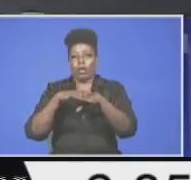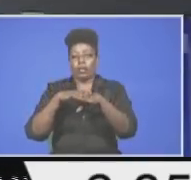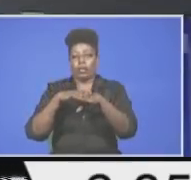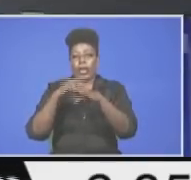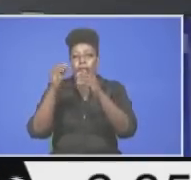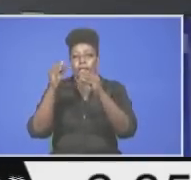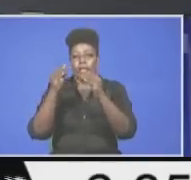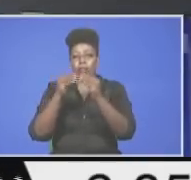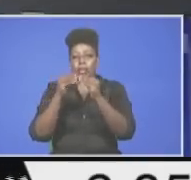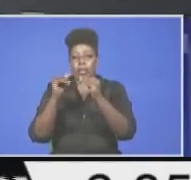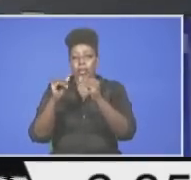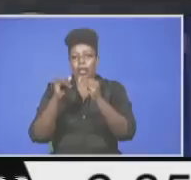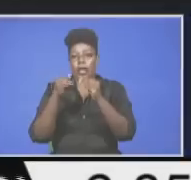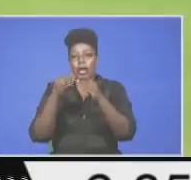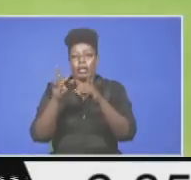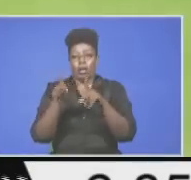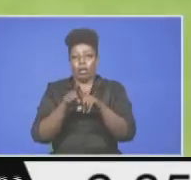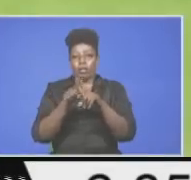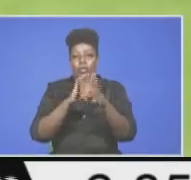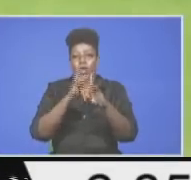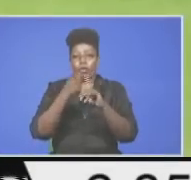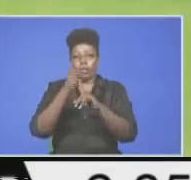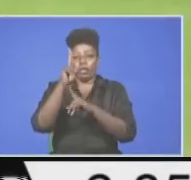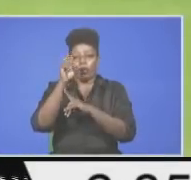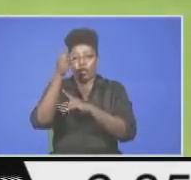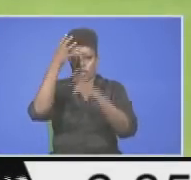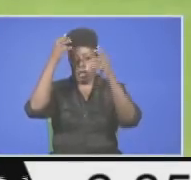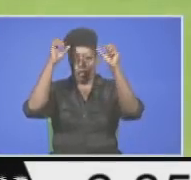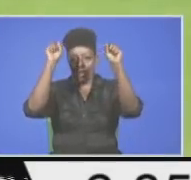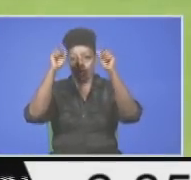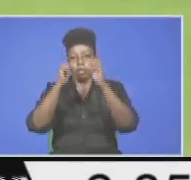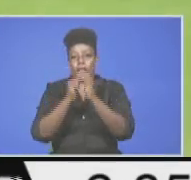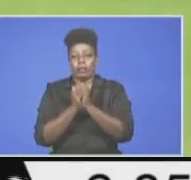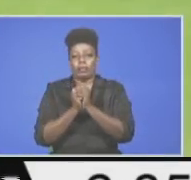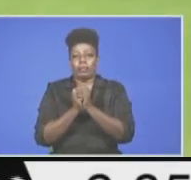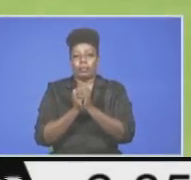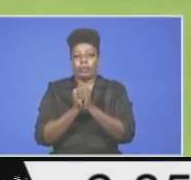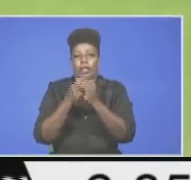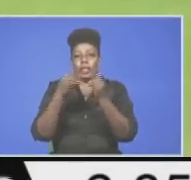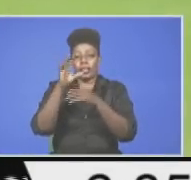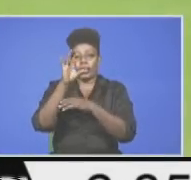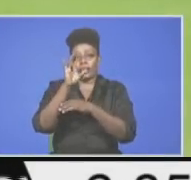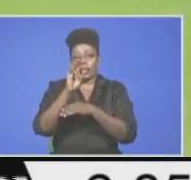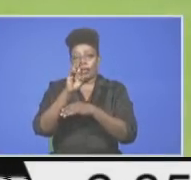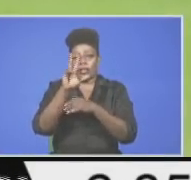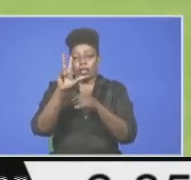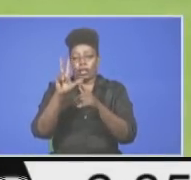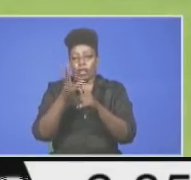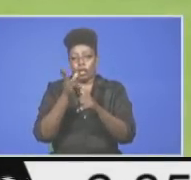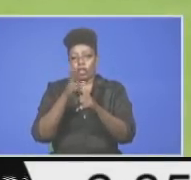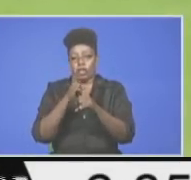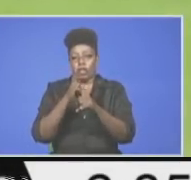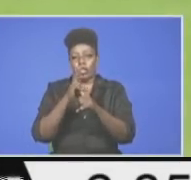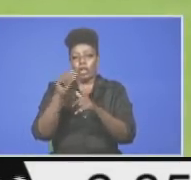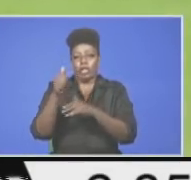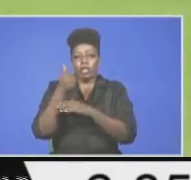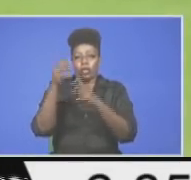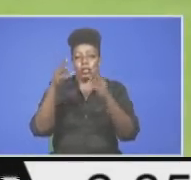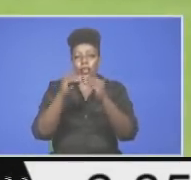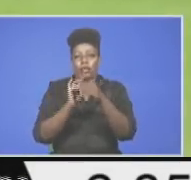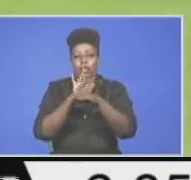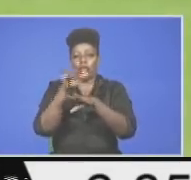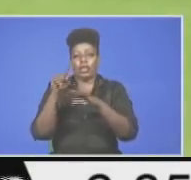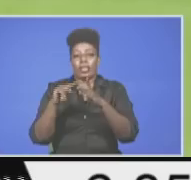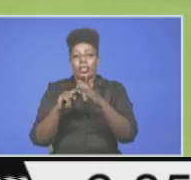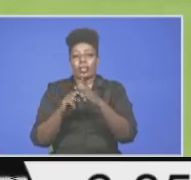address from the U.S. President. The Bahamas delegation attending the 73rd United Nations General Assembly got to an early start